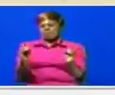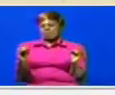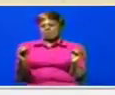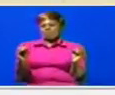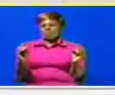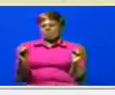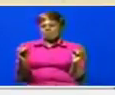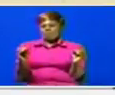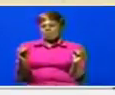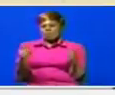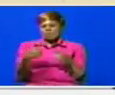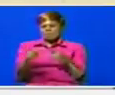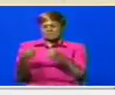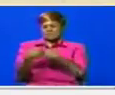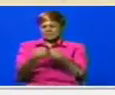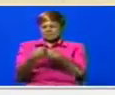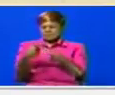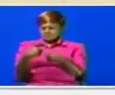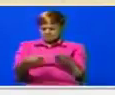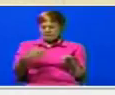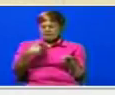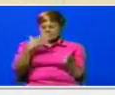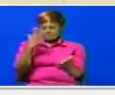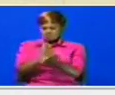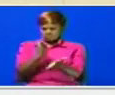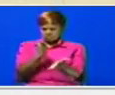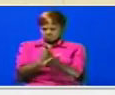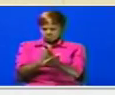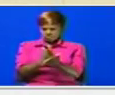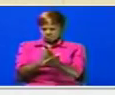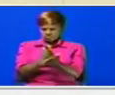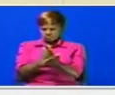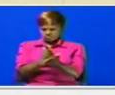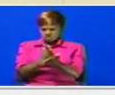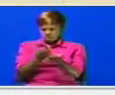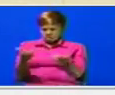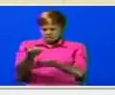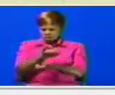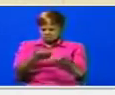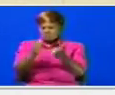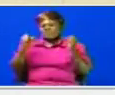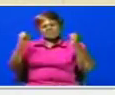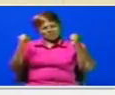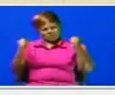the challenges we are facing the year, as a way of summary, economy remains strong,